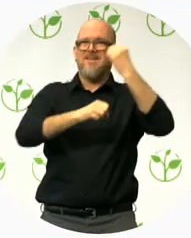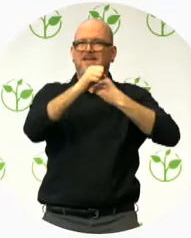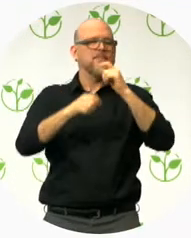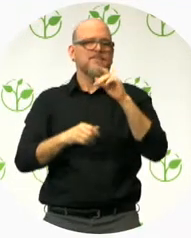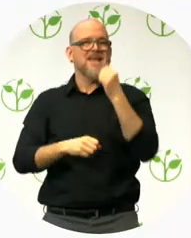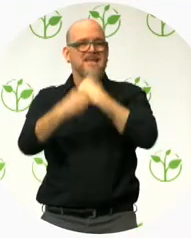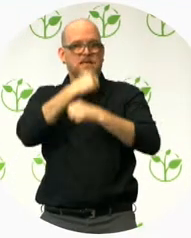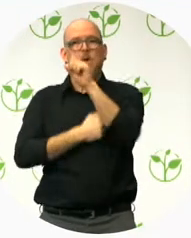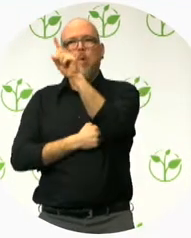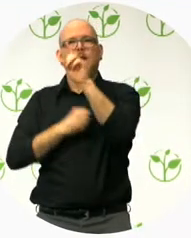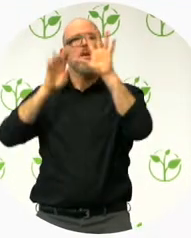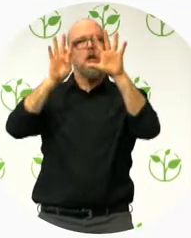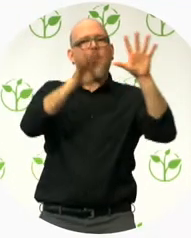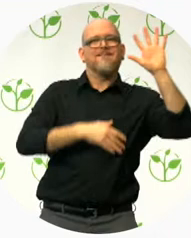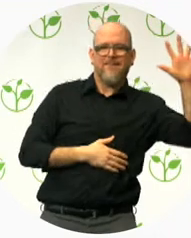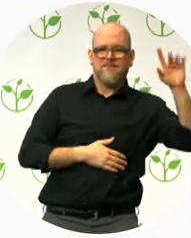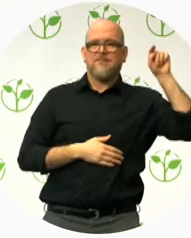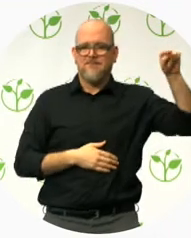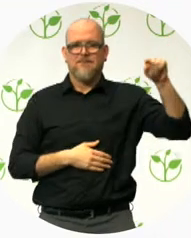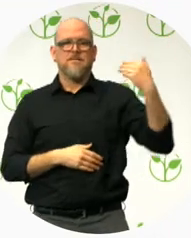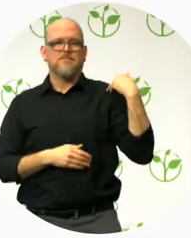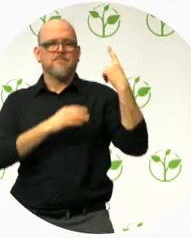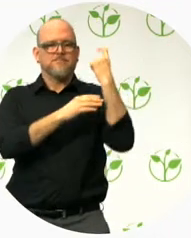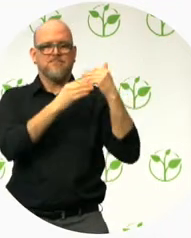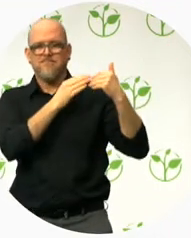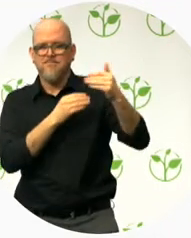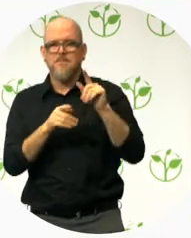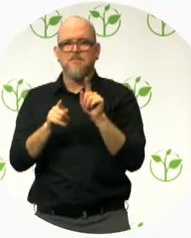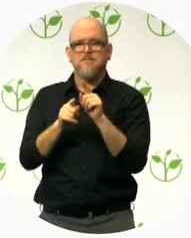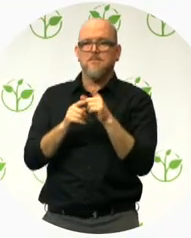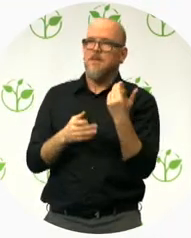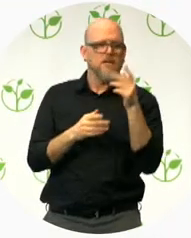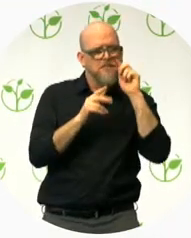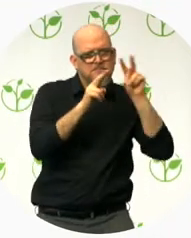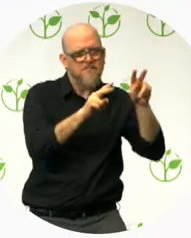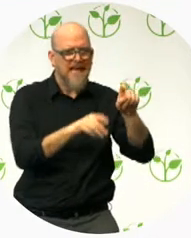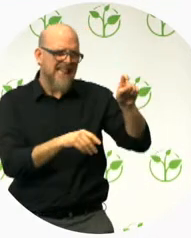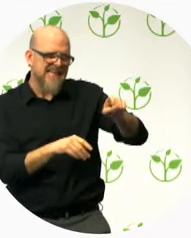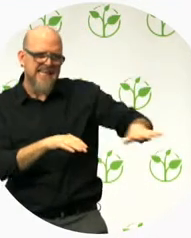Accessibility is a precondition and an enabler to achieve social inclusion.